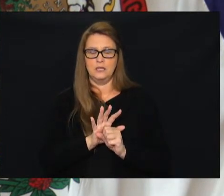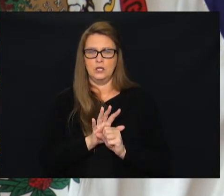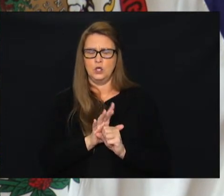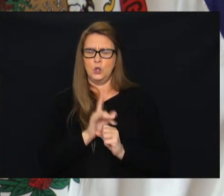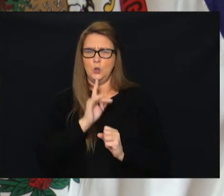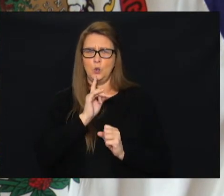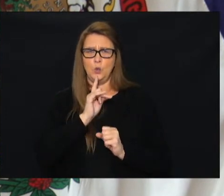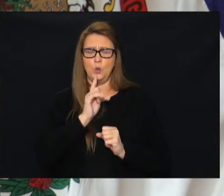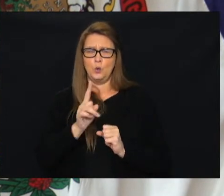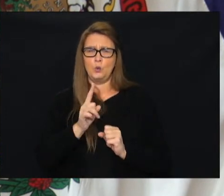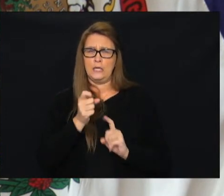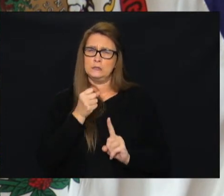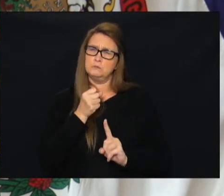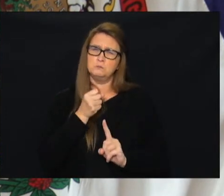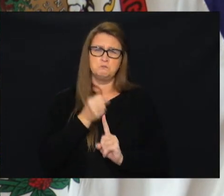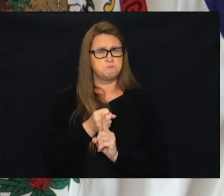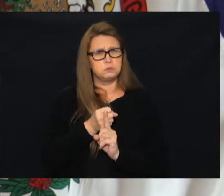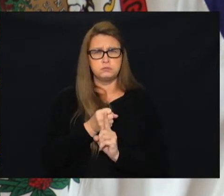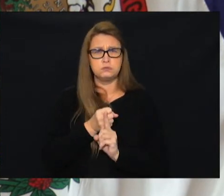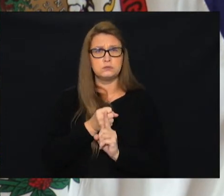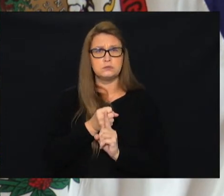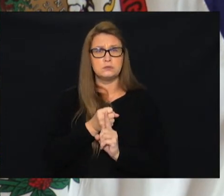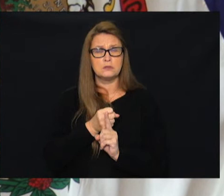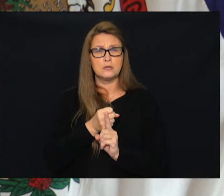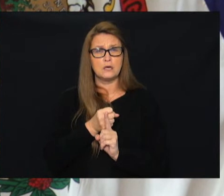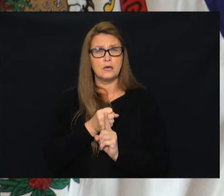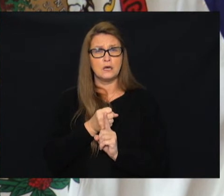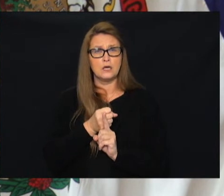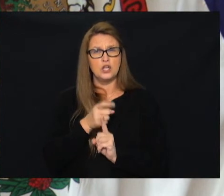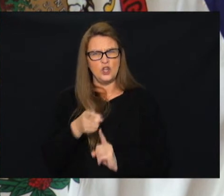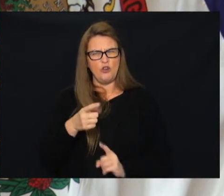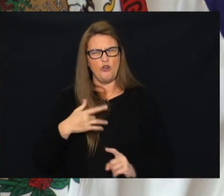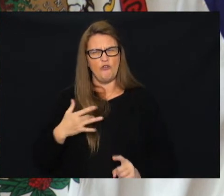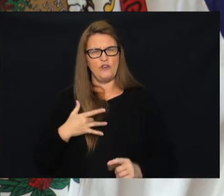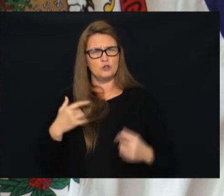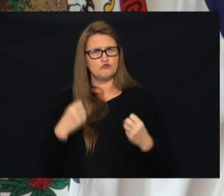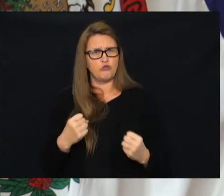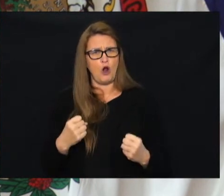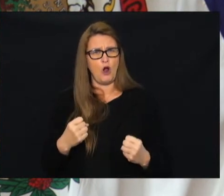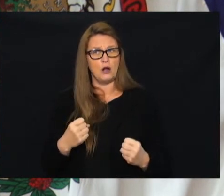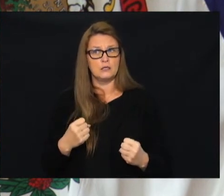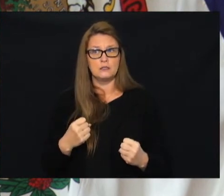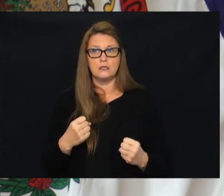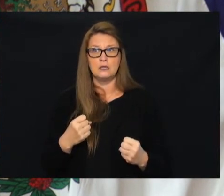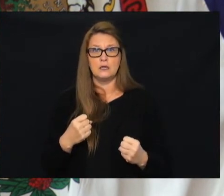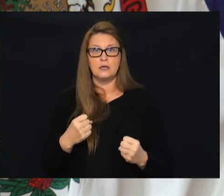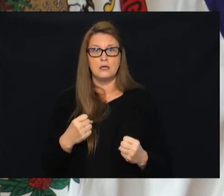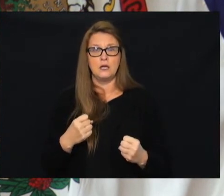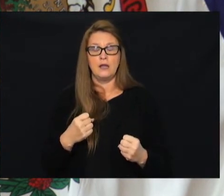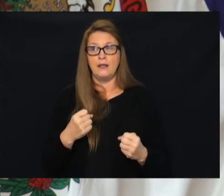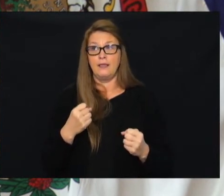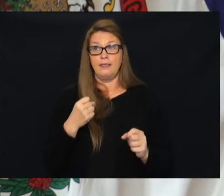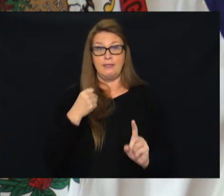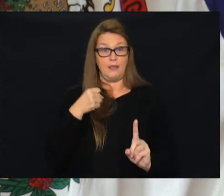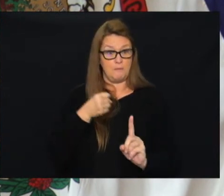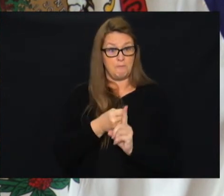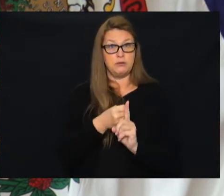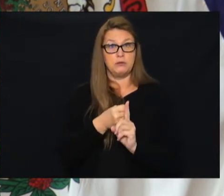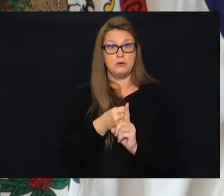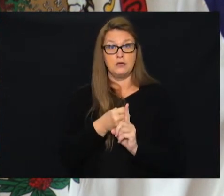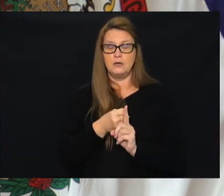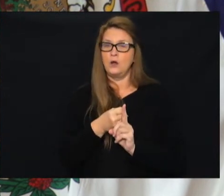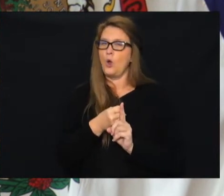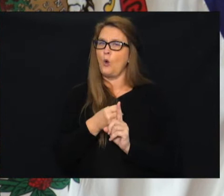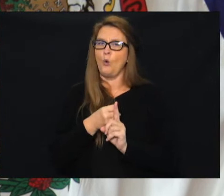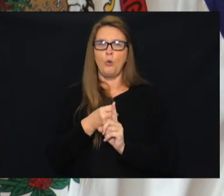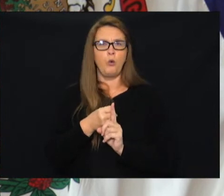of you like you can't imagine. I mean, you think you're strong and you're semi-invincible and everything, but it grabs a hold